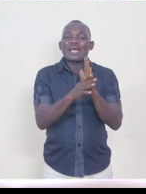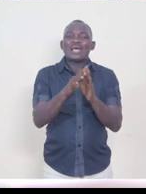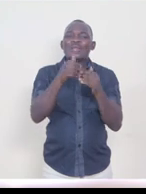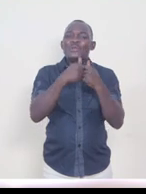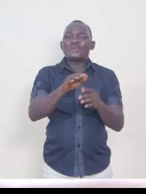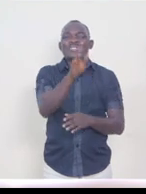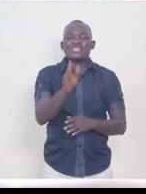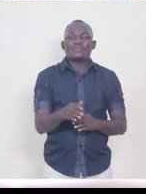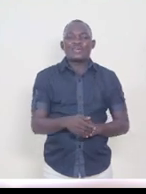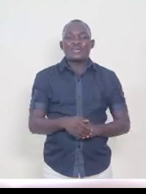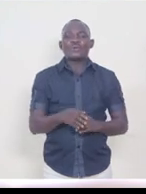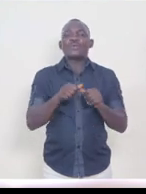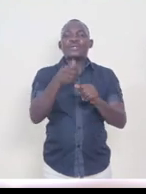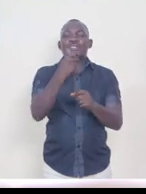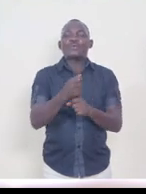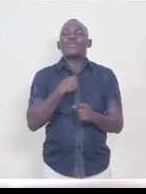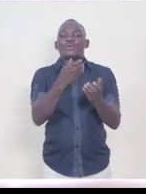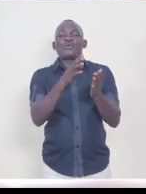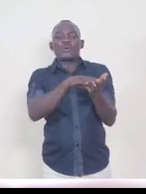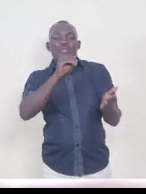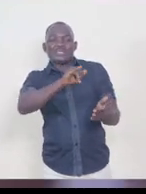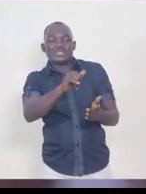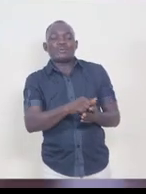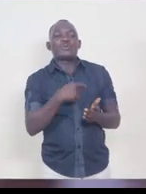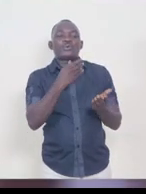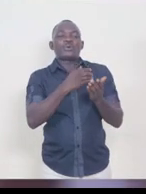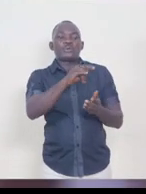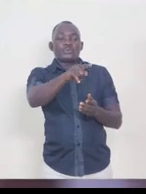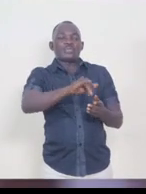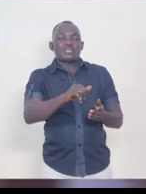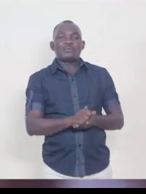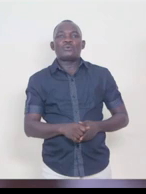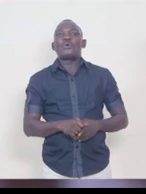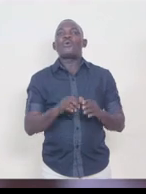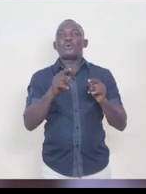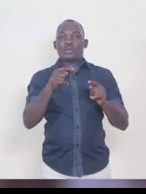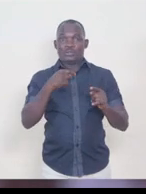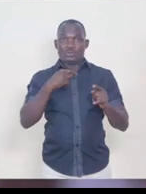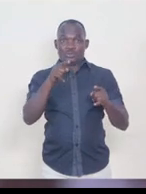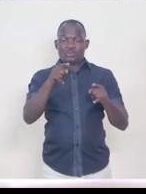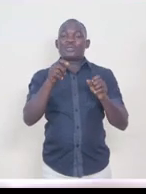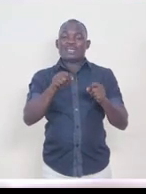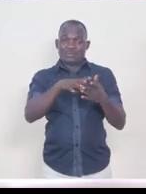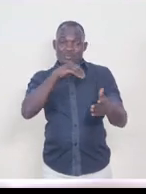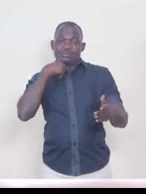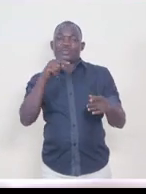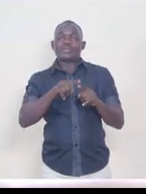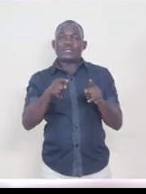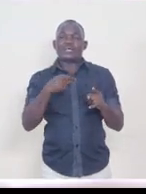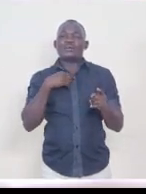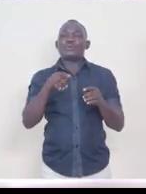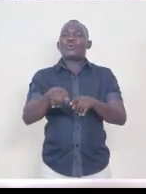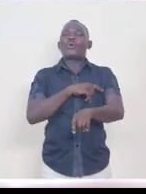really? You want to be and like I want me. To be known for that. Of course, you can be there, but you have a limit. I